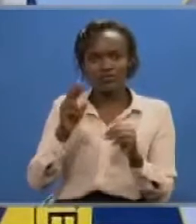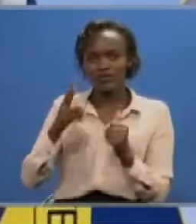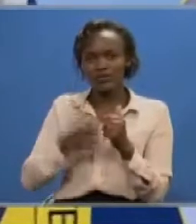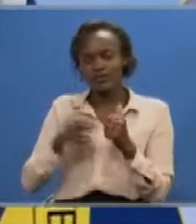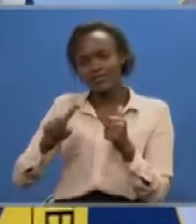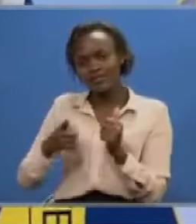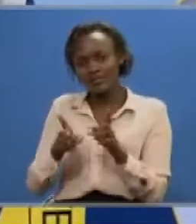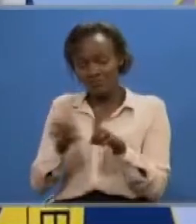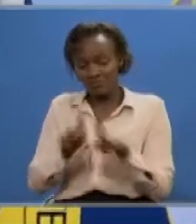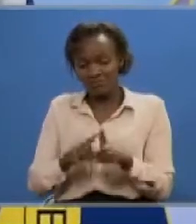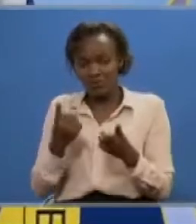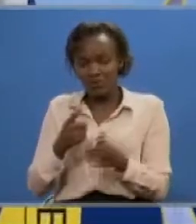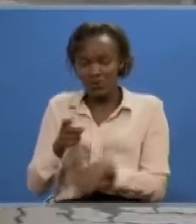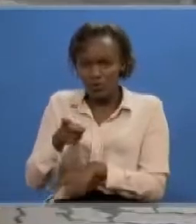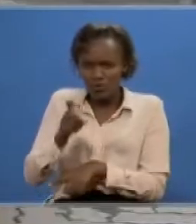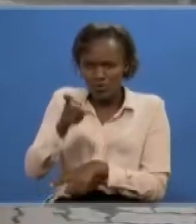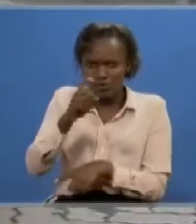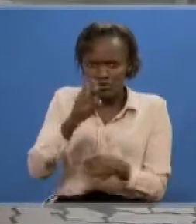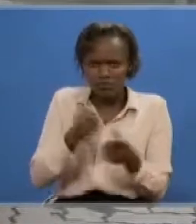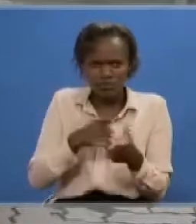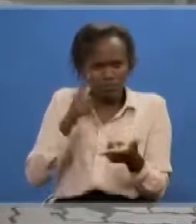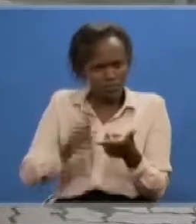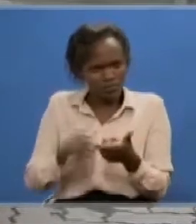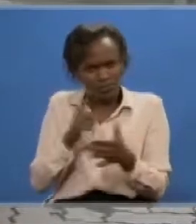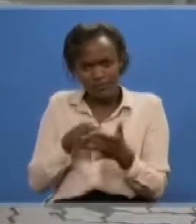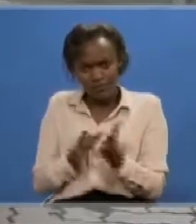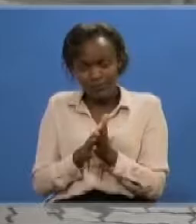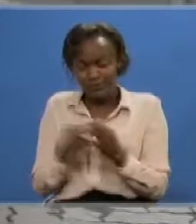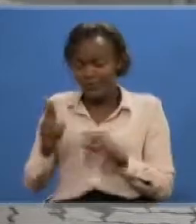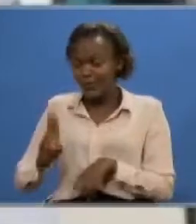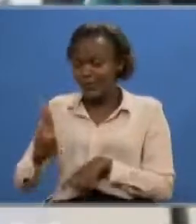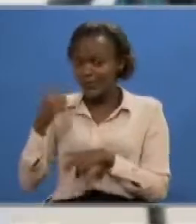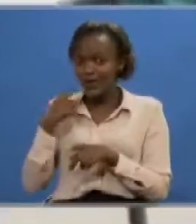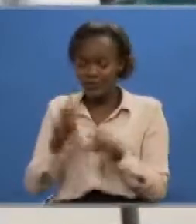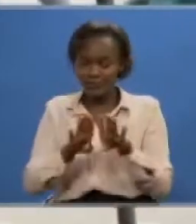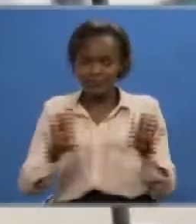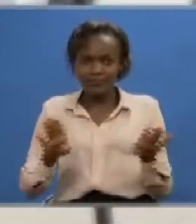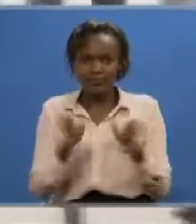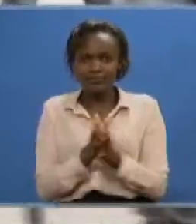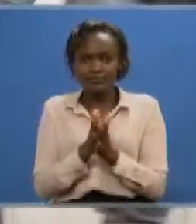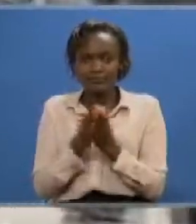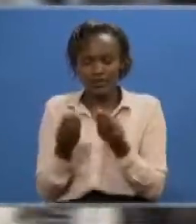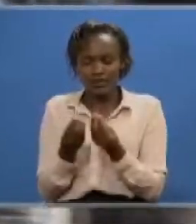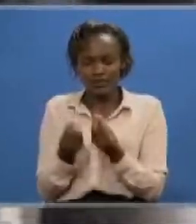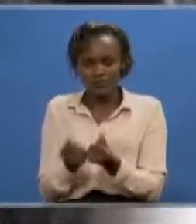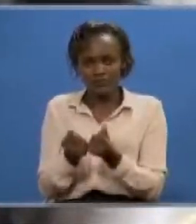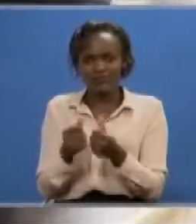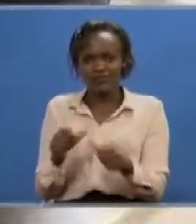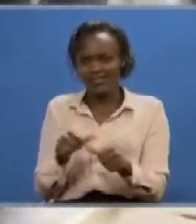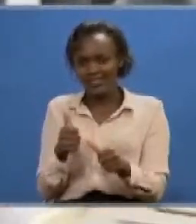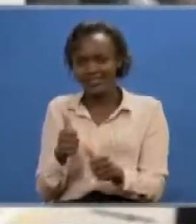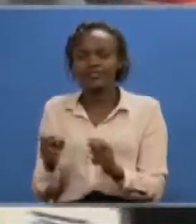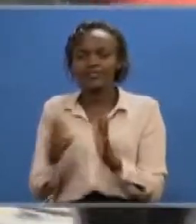and even with the upward scale of the COVID-19 infections, the head of state bowed to pressure of easing some of the